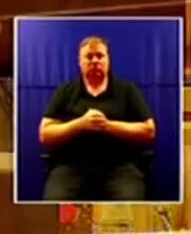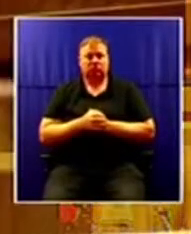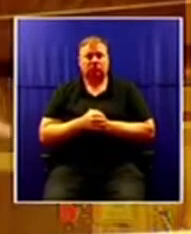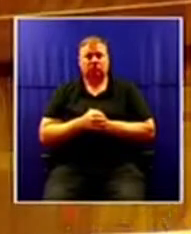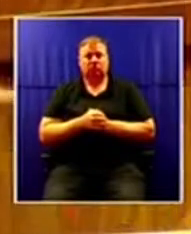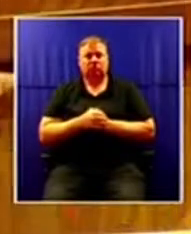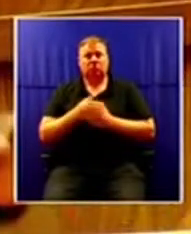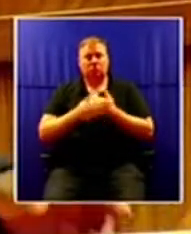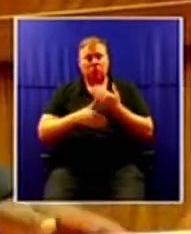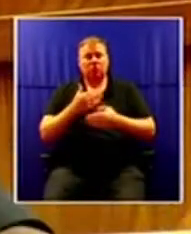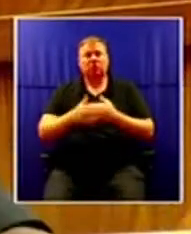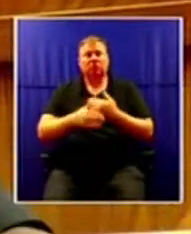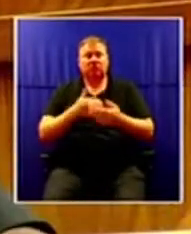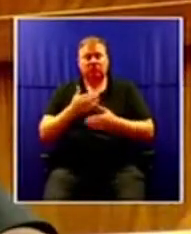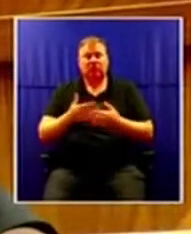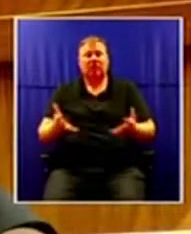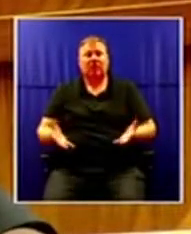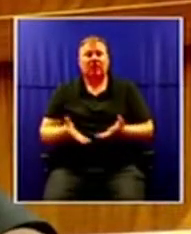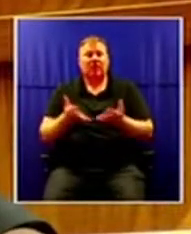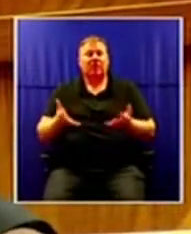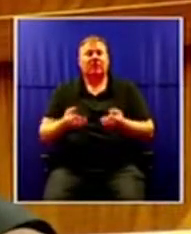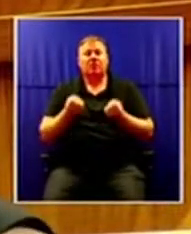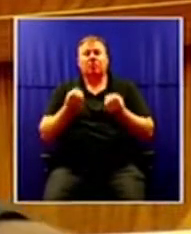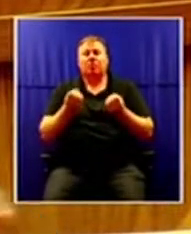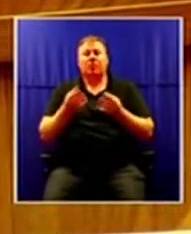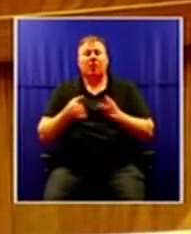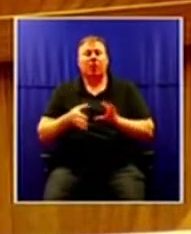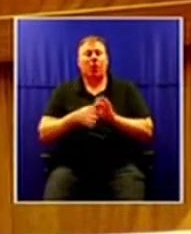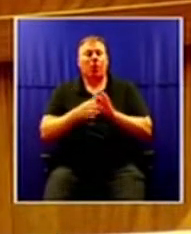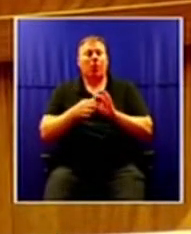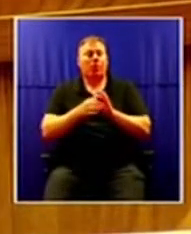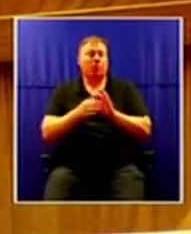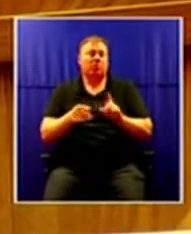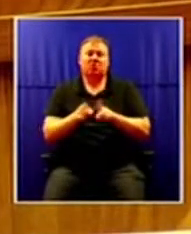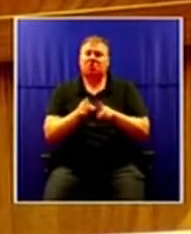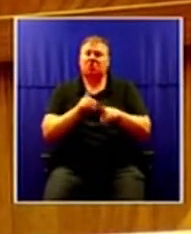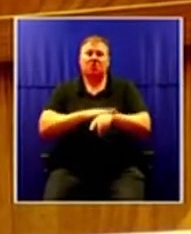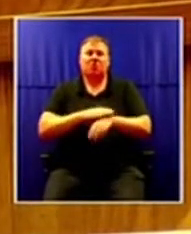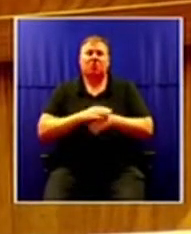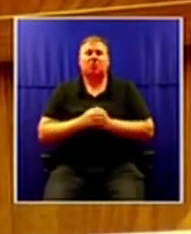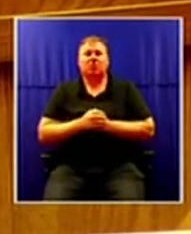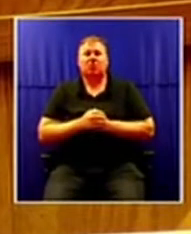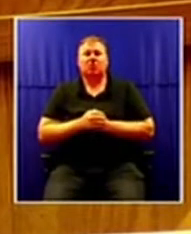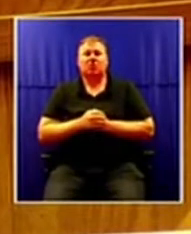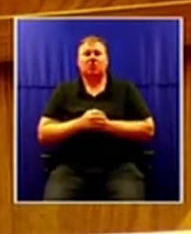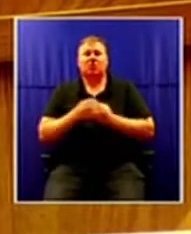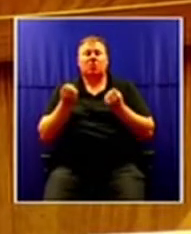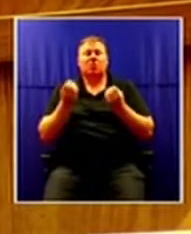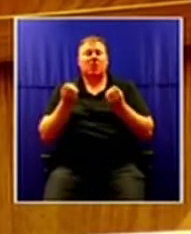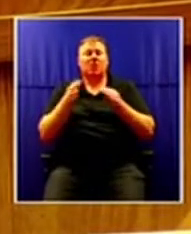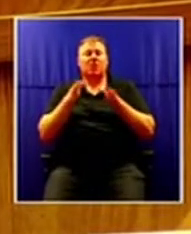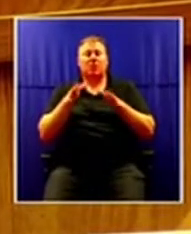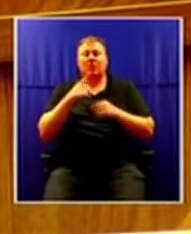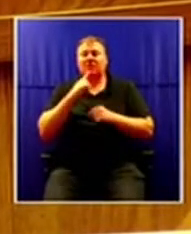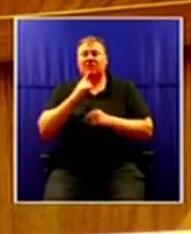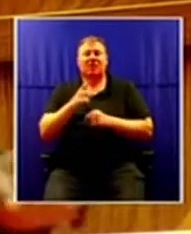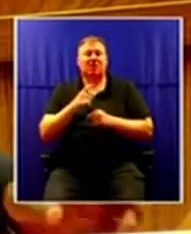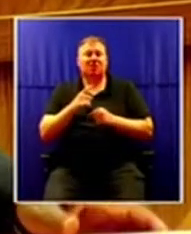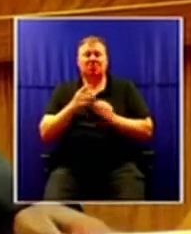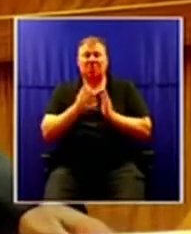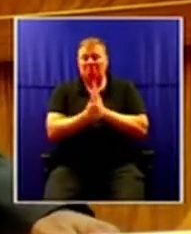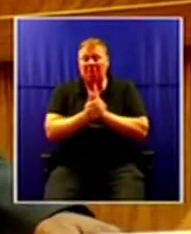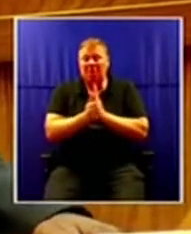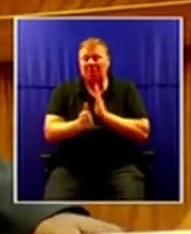boats at the same time. Many said that we have neither the ability